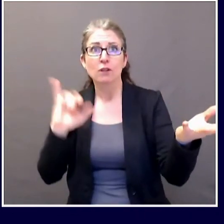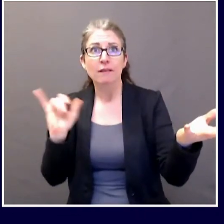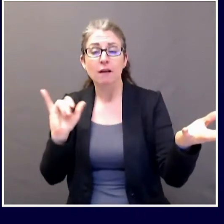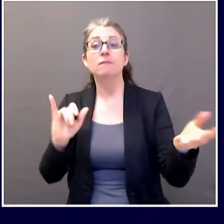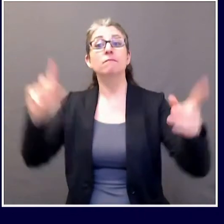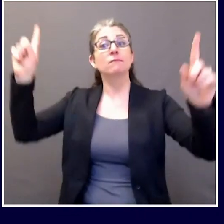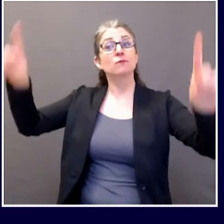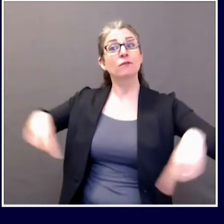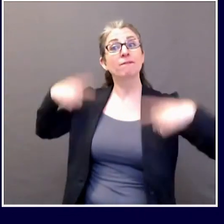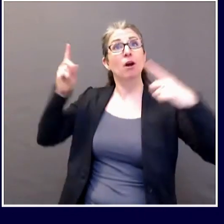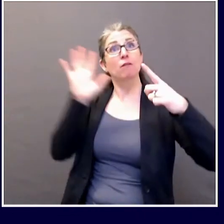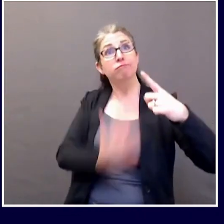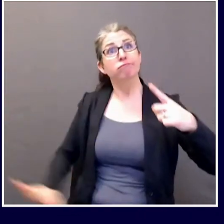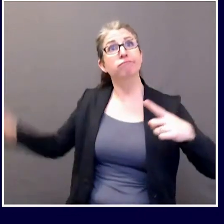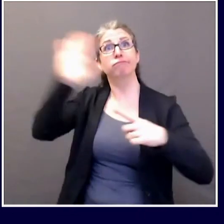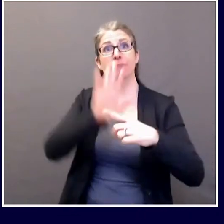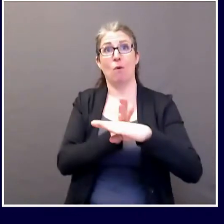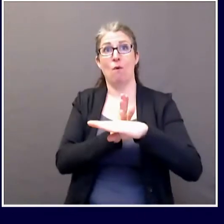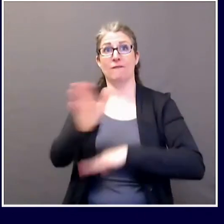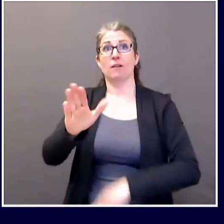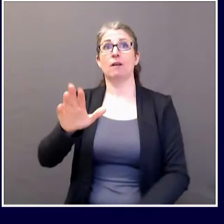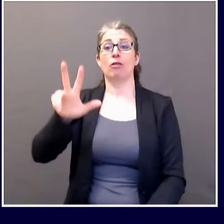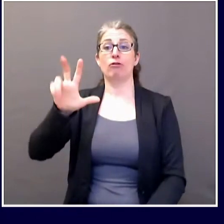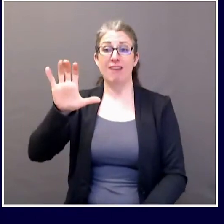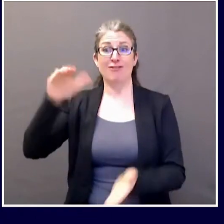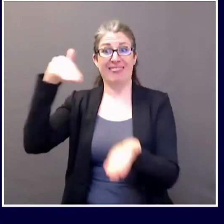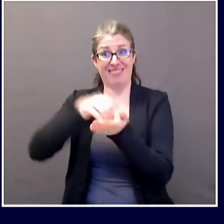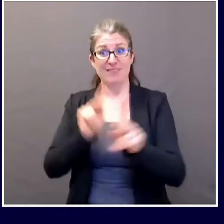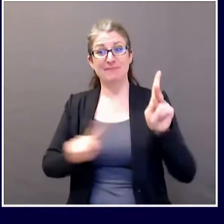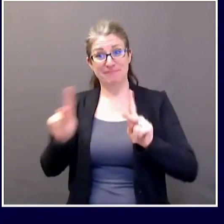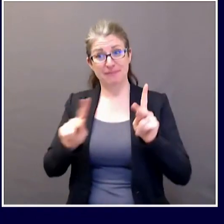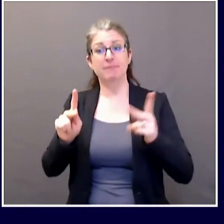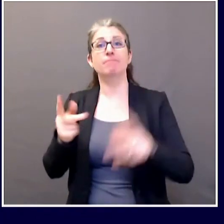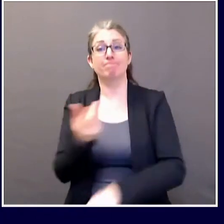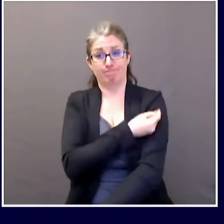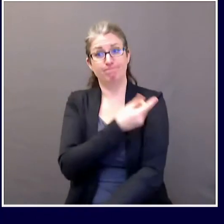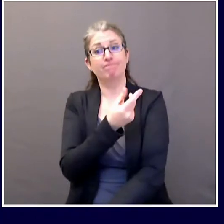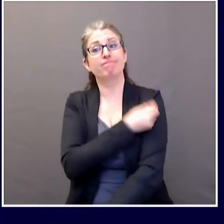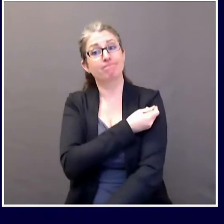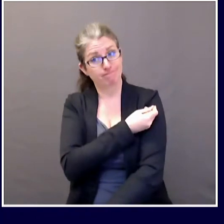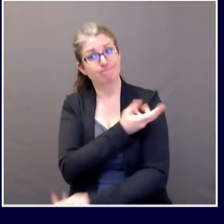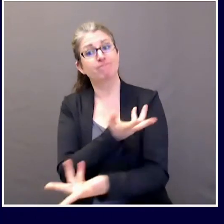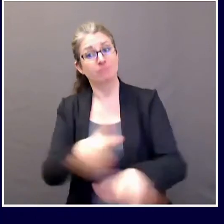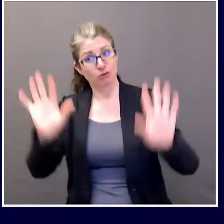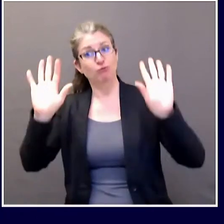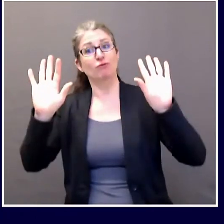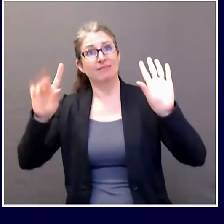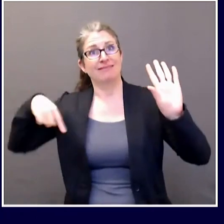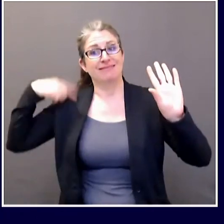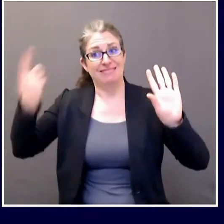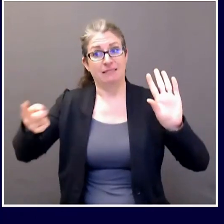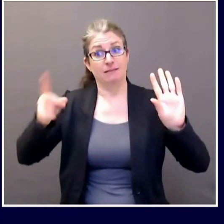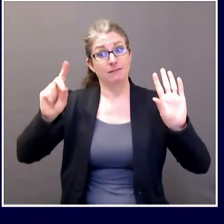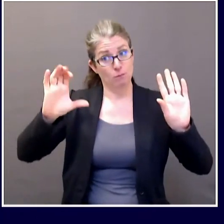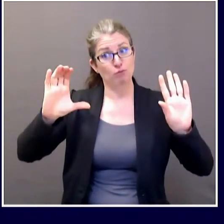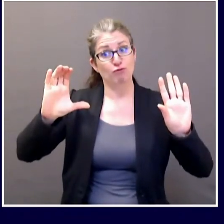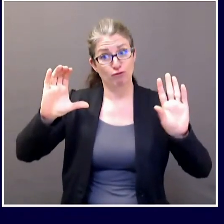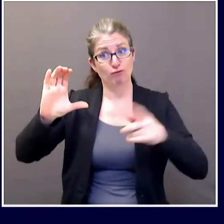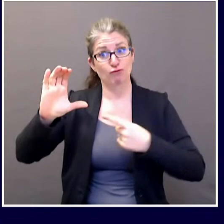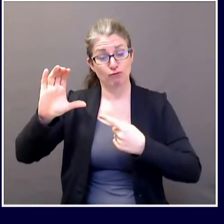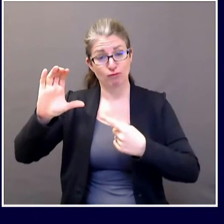over 300,000 vaccinations administered in Maine since we began our work on vaccination back in